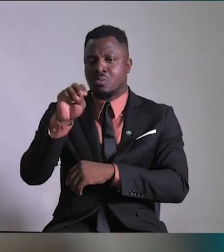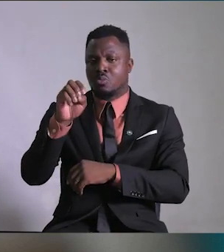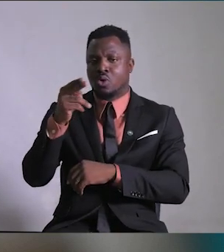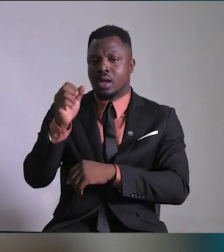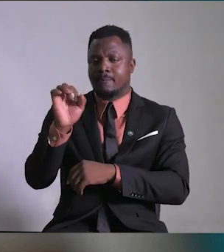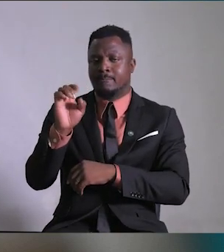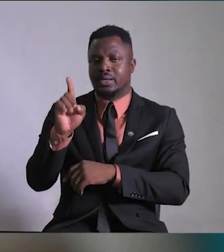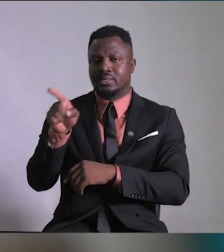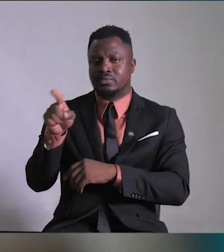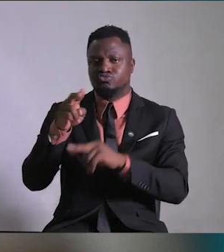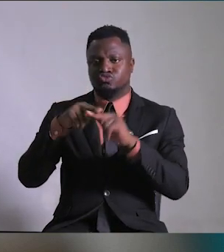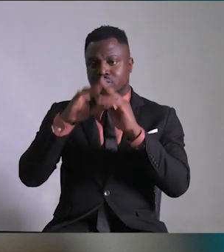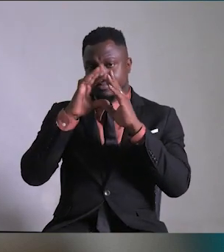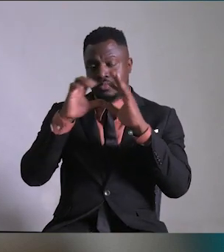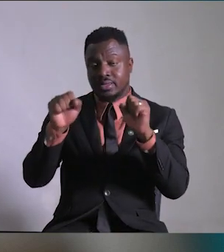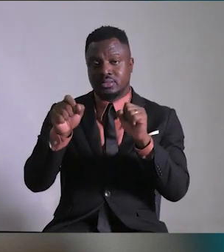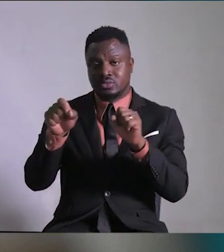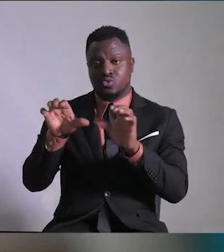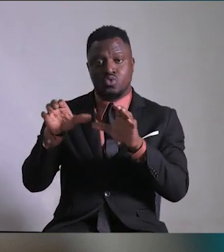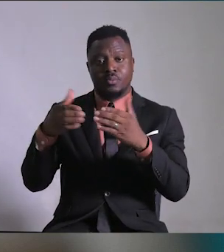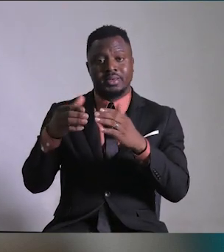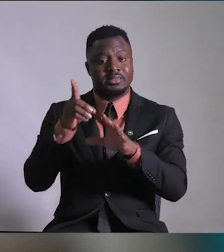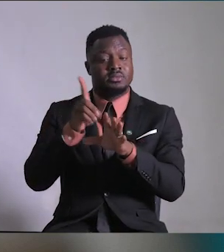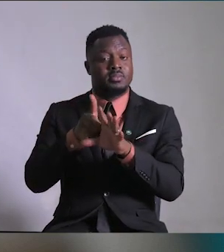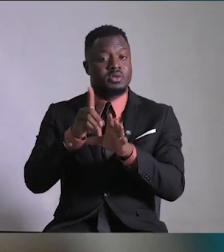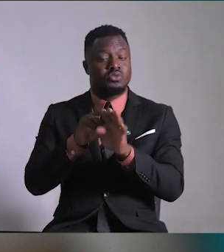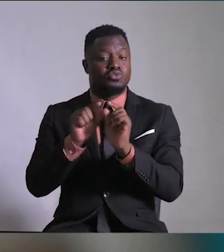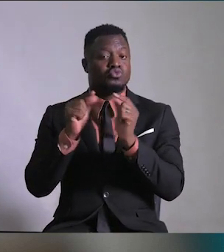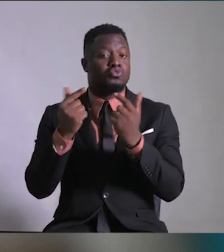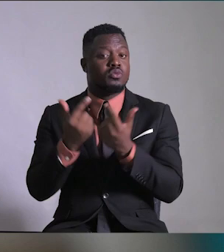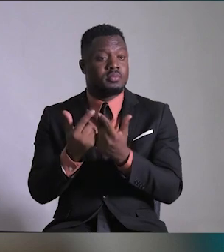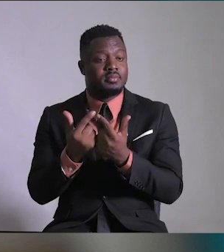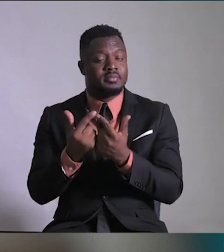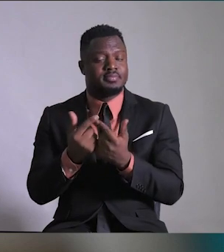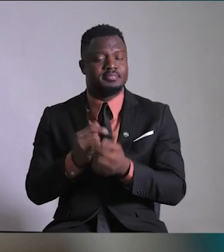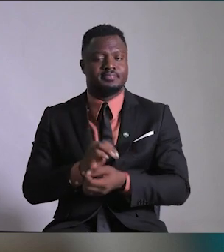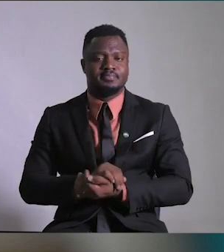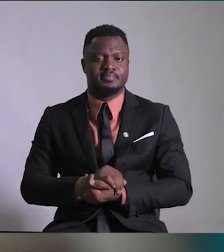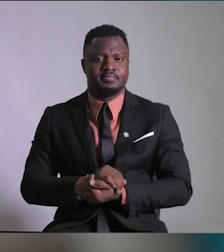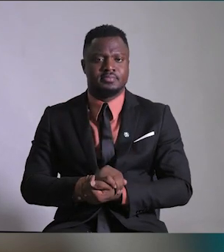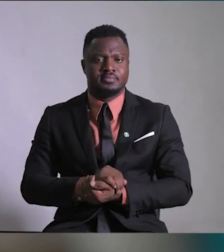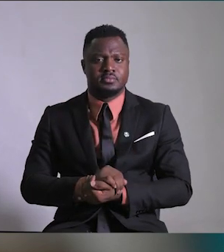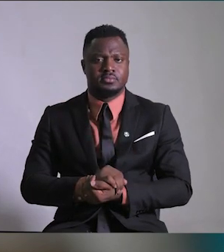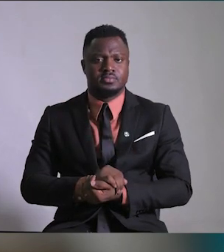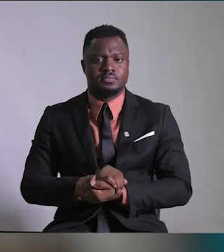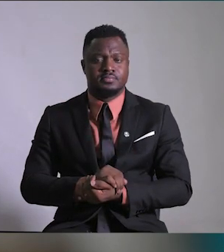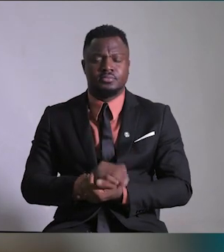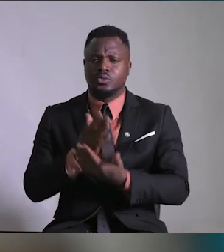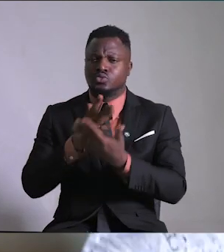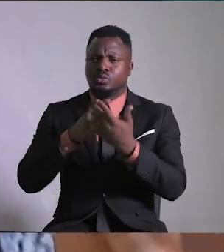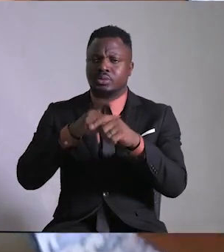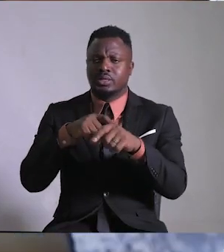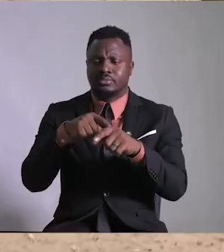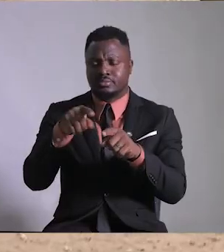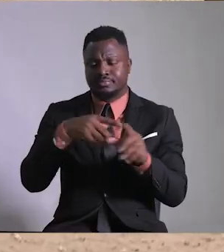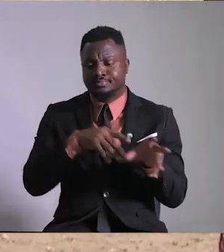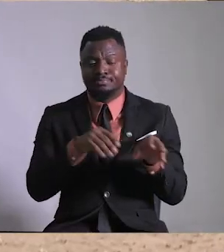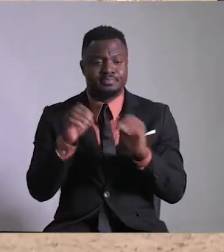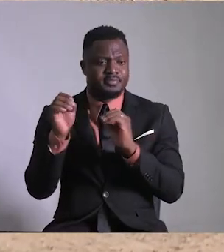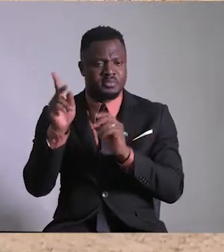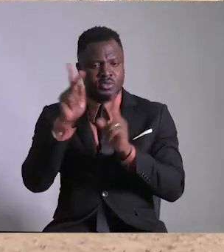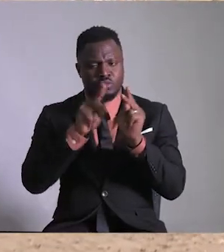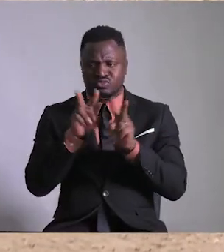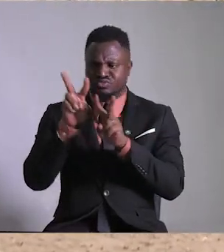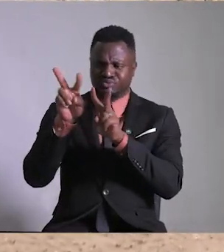Mohammed, Chairperson, Yagaba Community Disability Group, speaking. Sometimes when you are